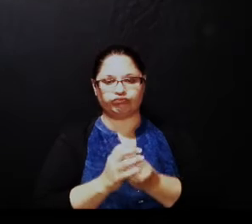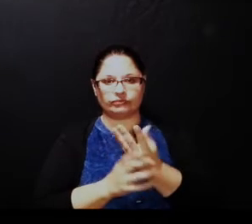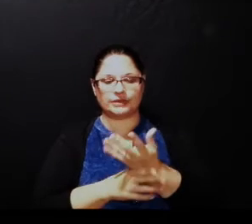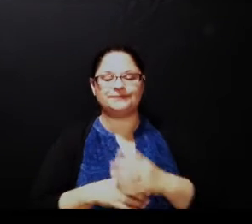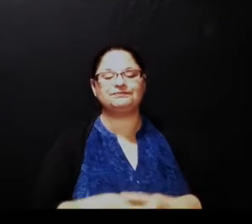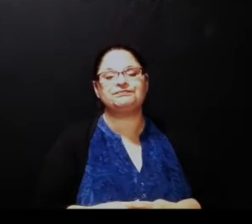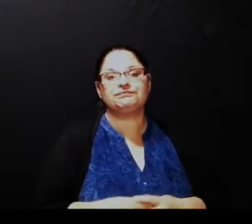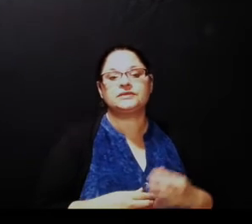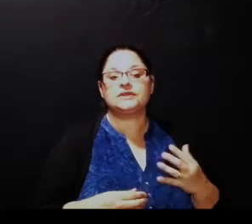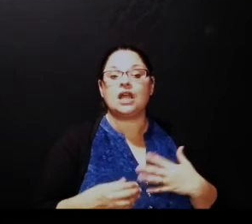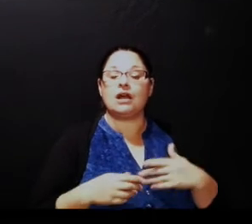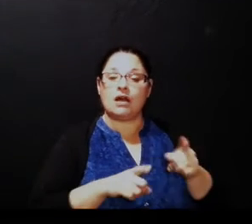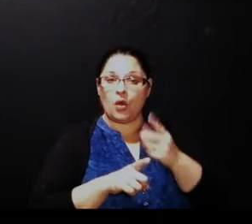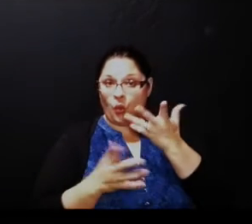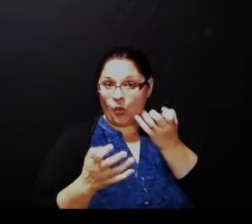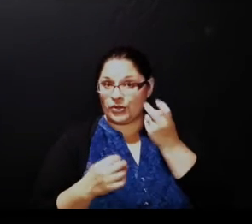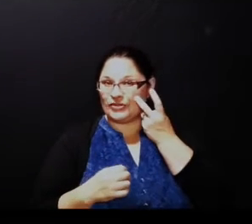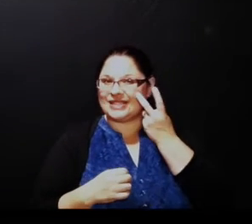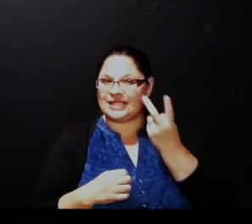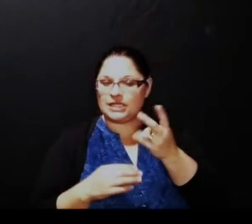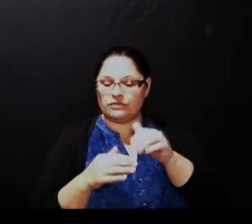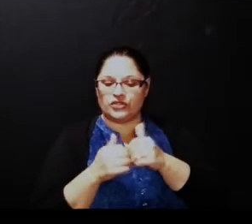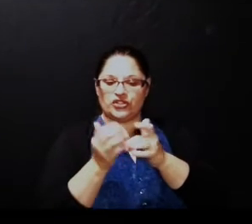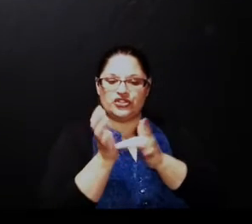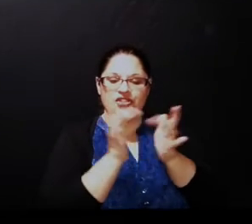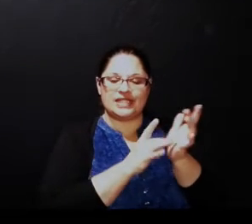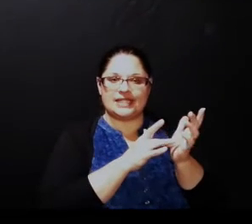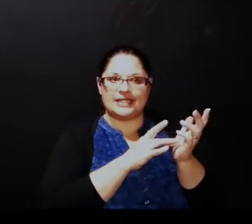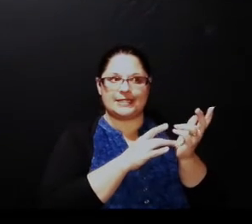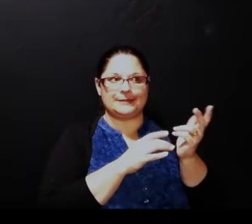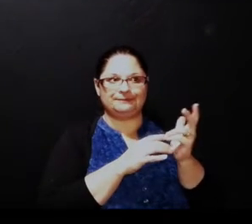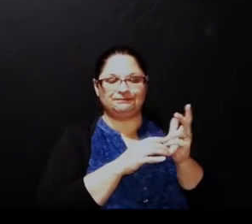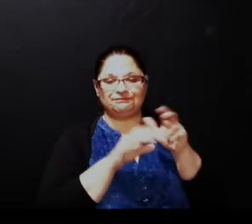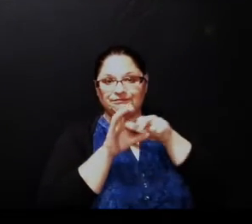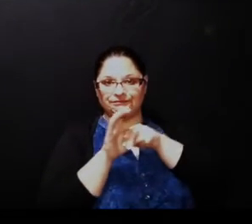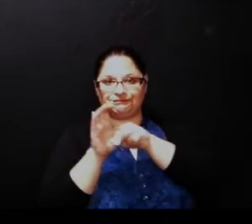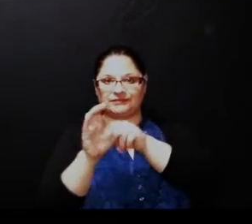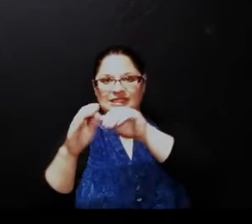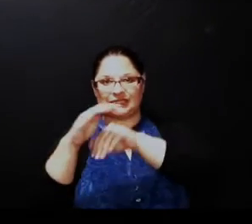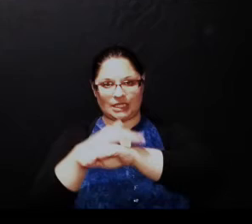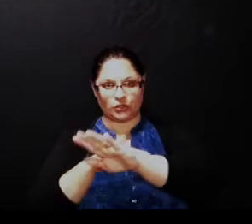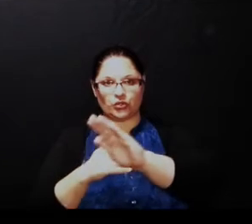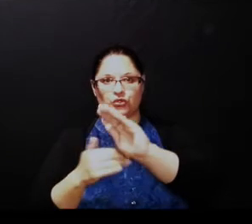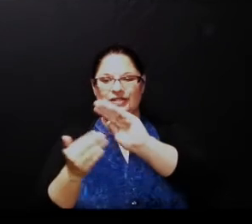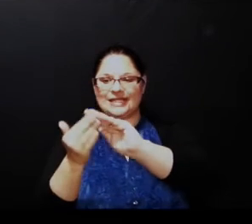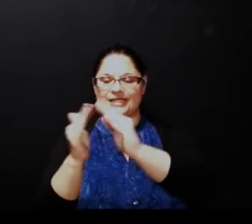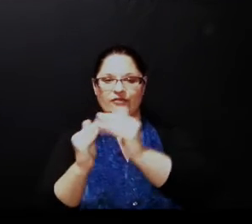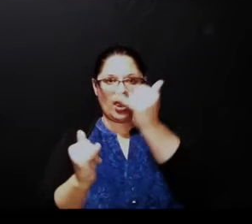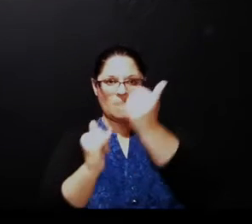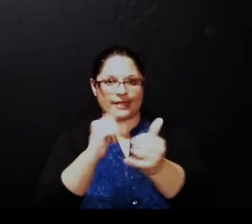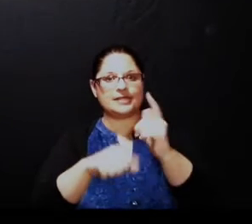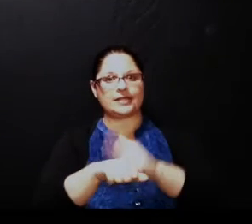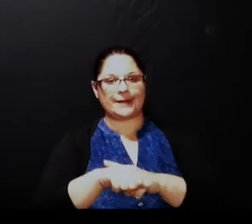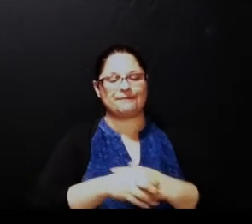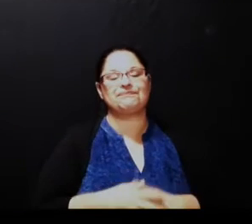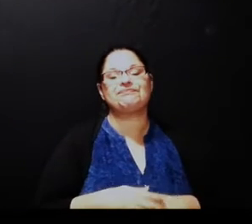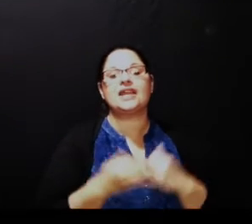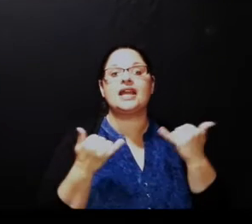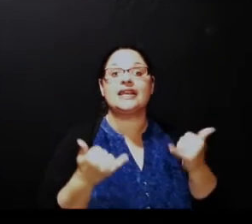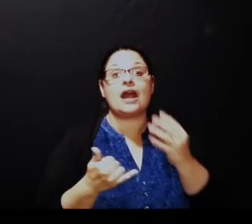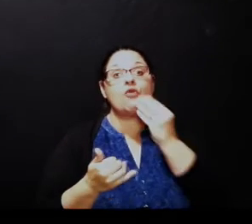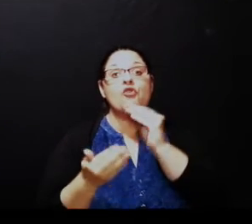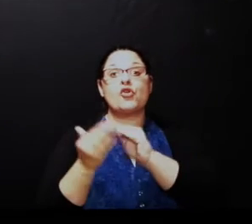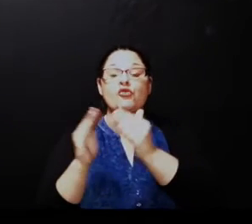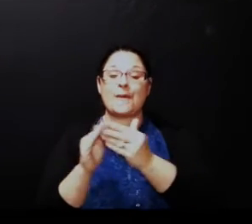Him coming into Jerusalem for the last time. Of course, the city of Jerusalem, the name of the city is City of